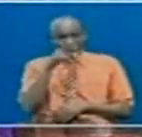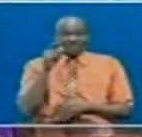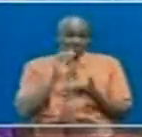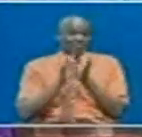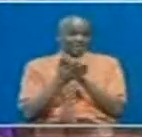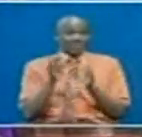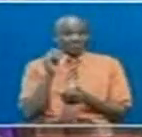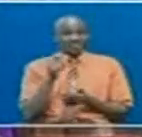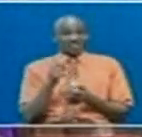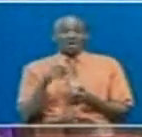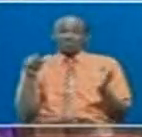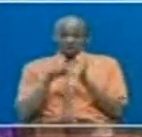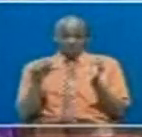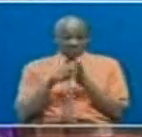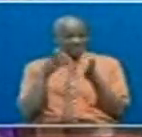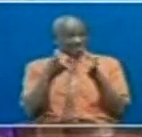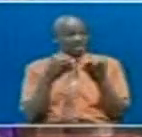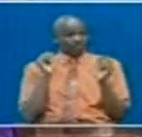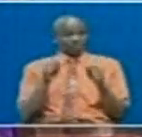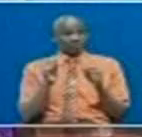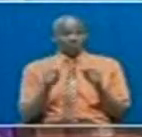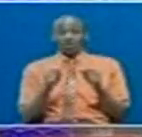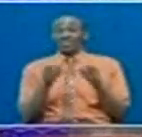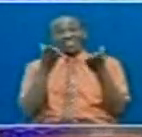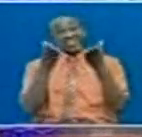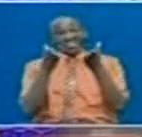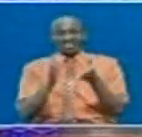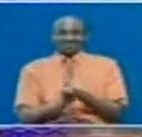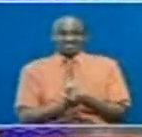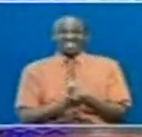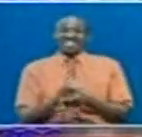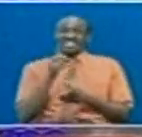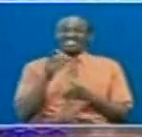president. The problem that we are dealing with here will not escape. No. This is